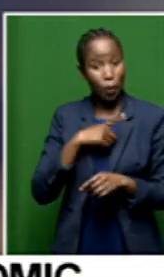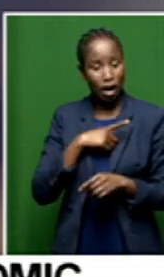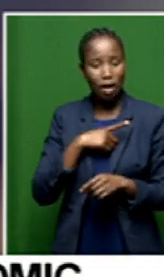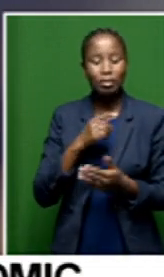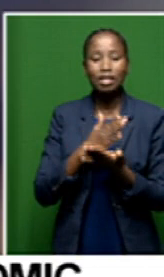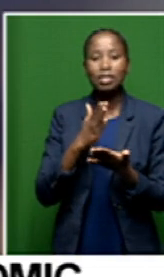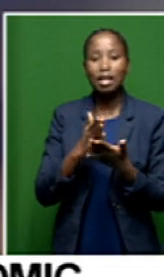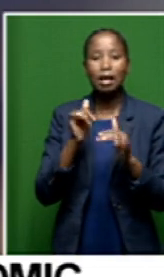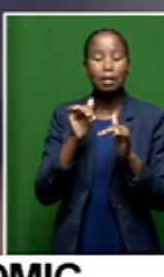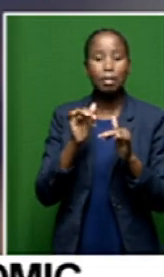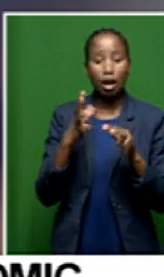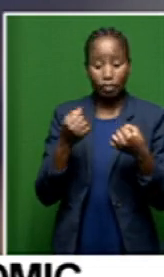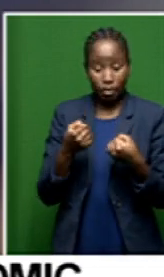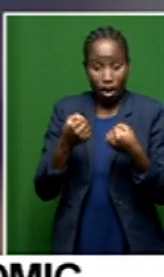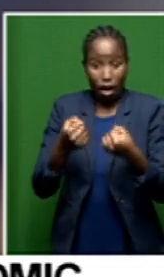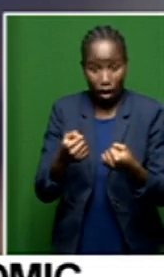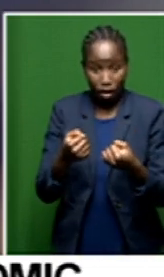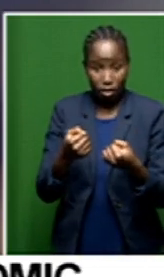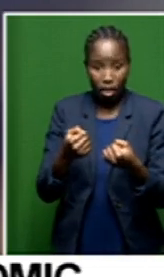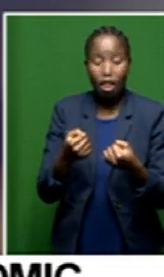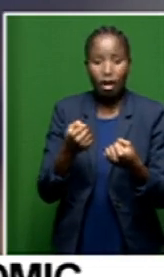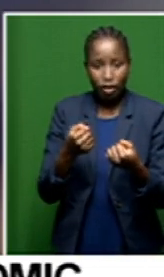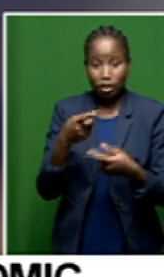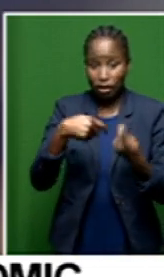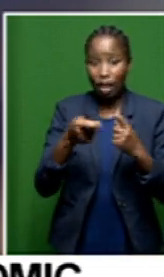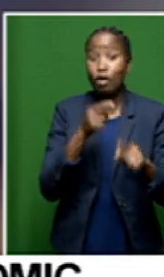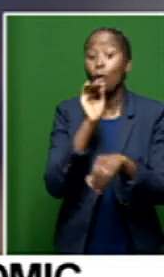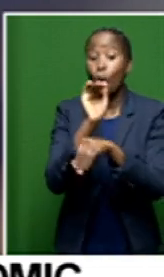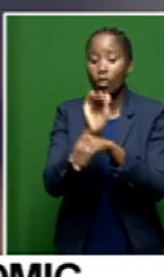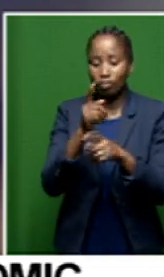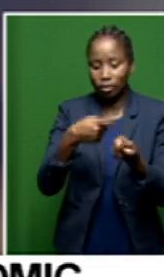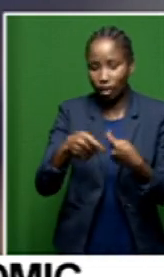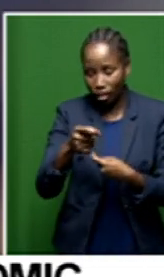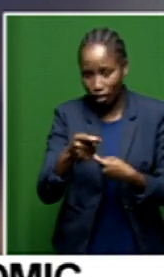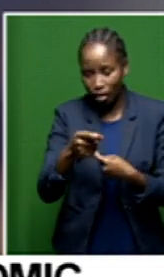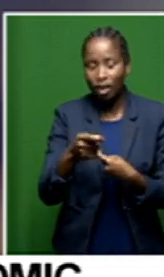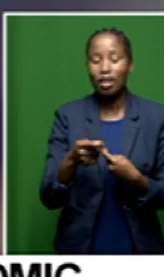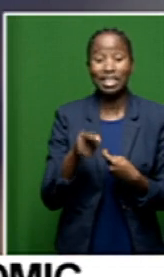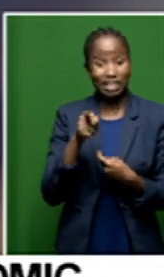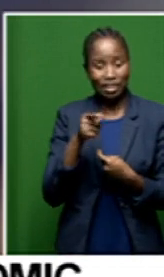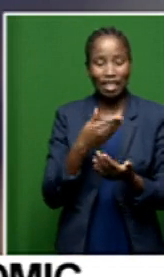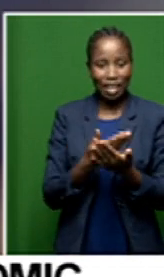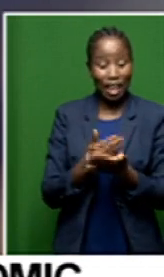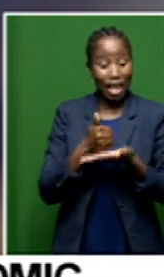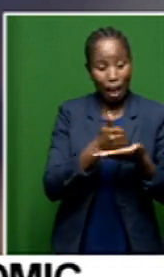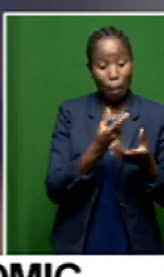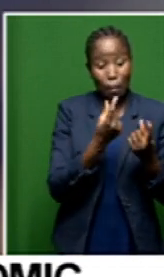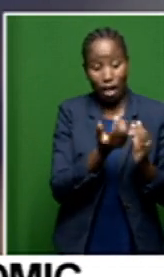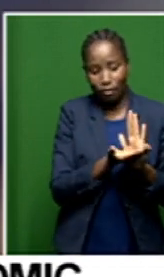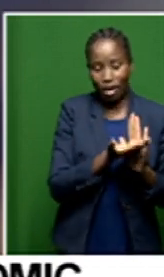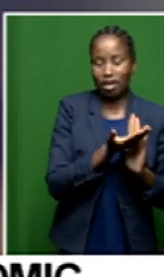exporter of vehicles, the microchip shortage that's happening in a global context actually is pushing prices up from a